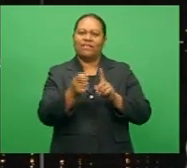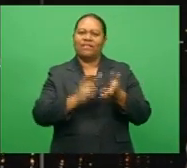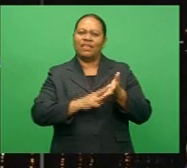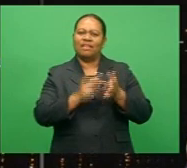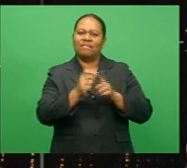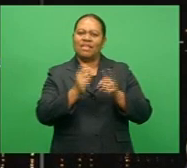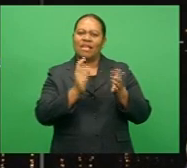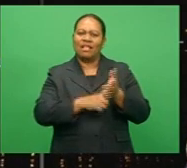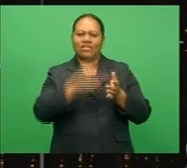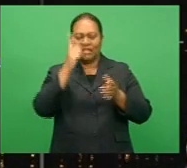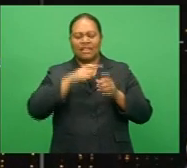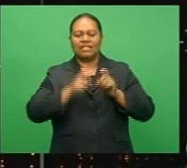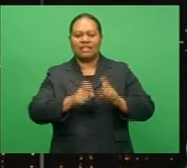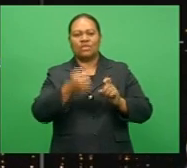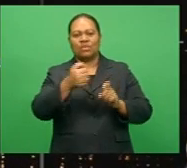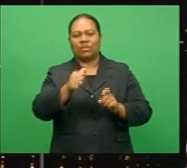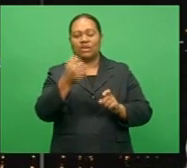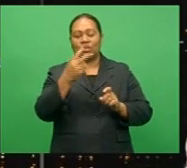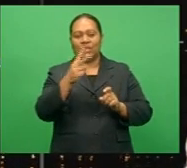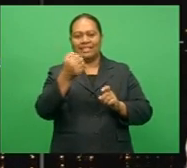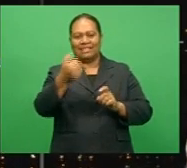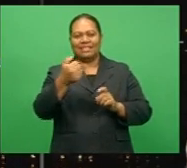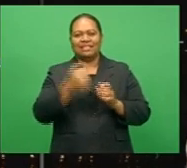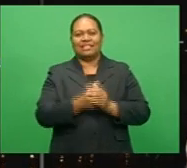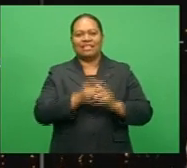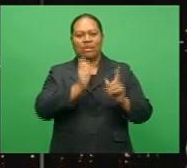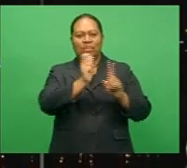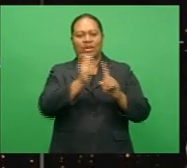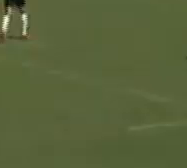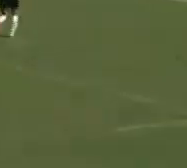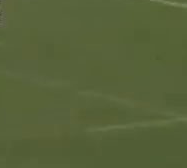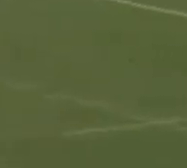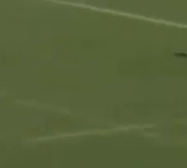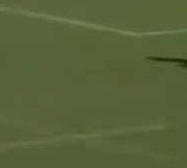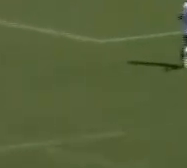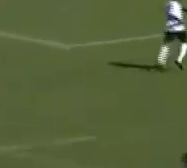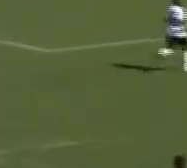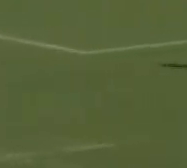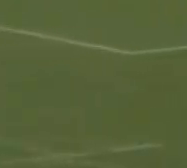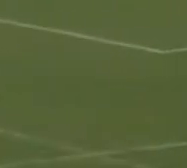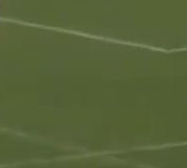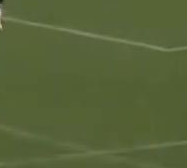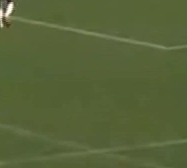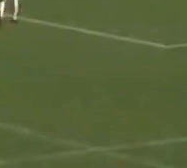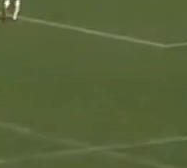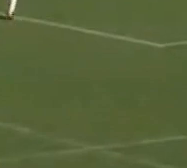points on the standings after 13 rounds. Here are the highlights.